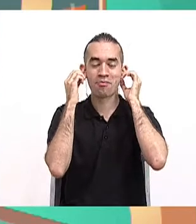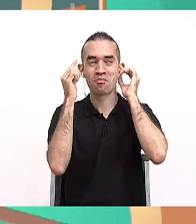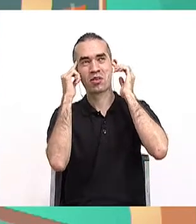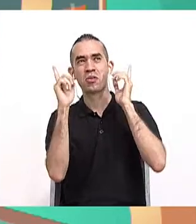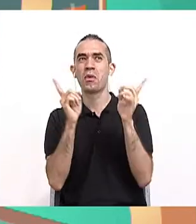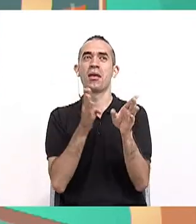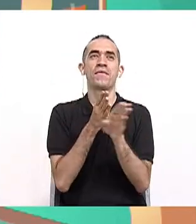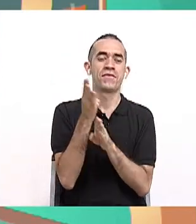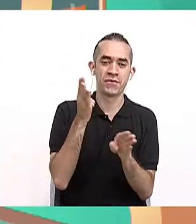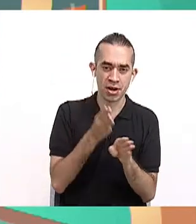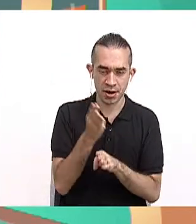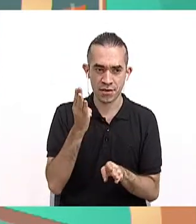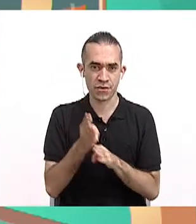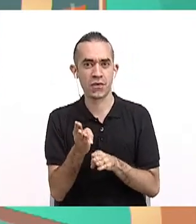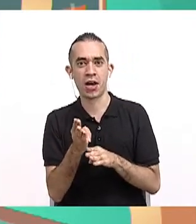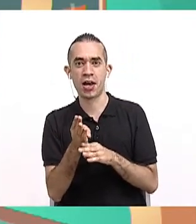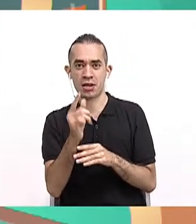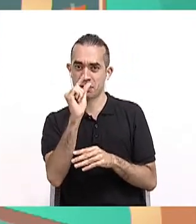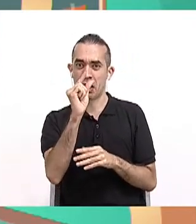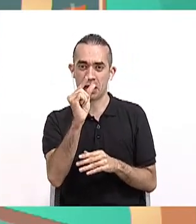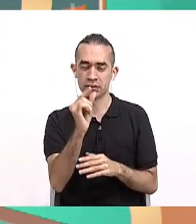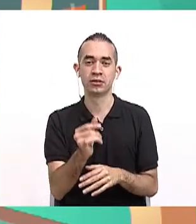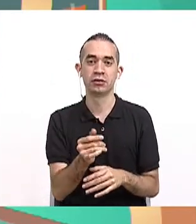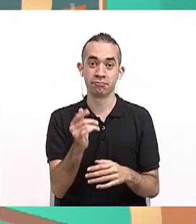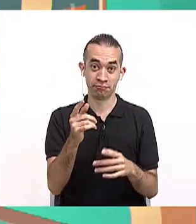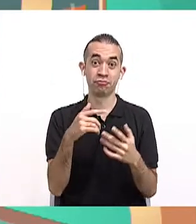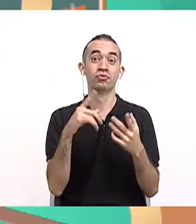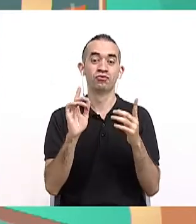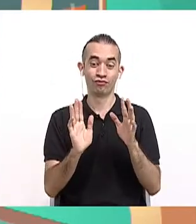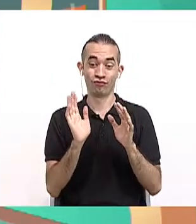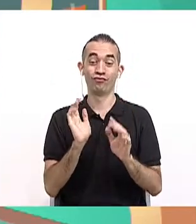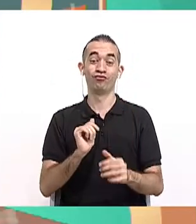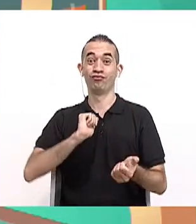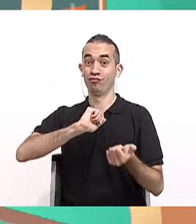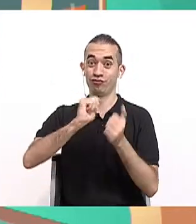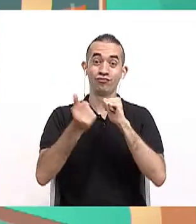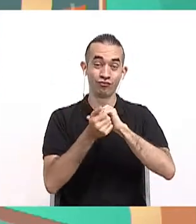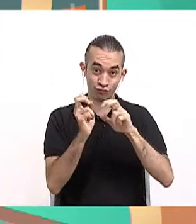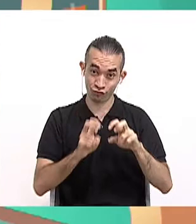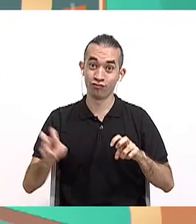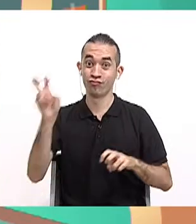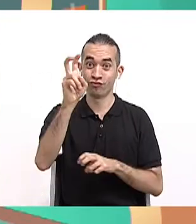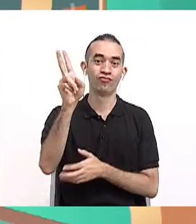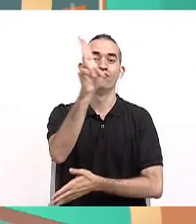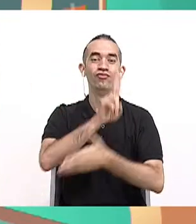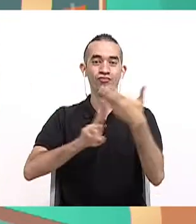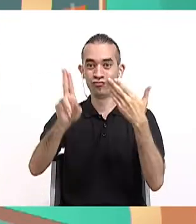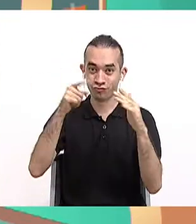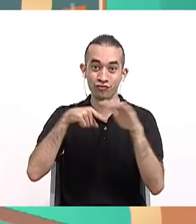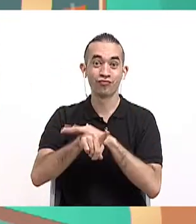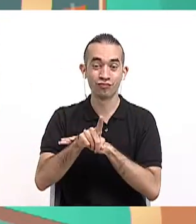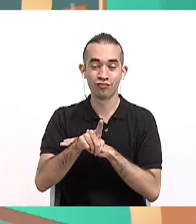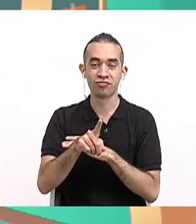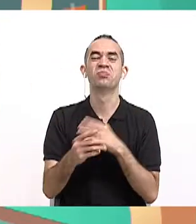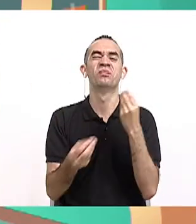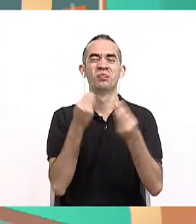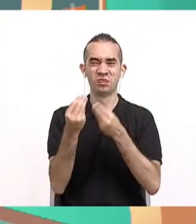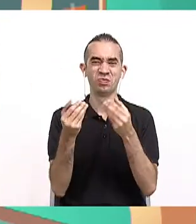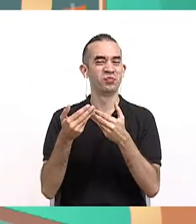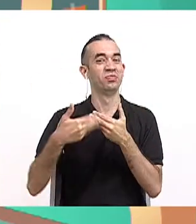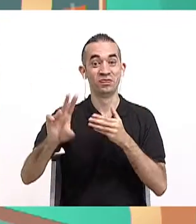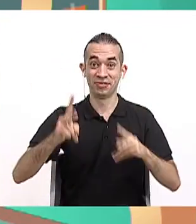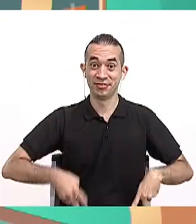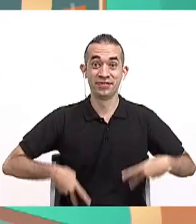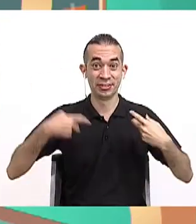choose and this amazing step that you're about to take when you decide to go to the university and what you want to do for the rest of your